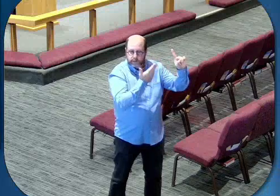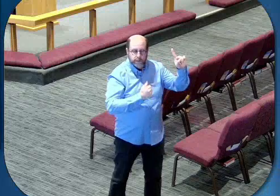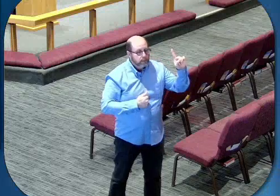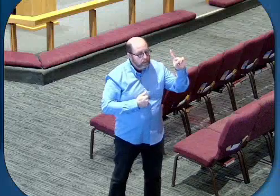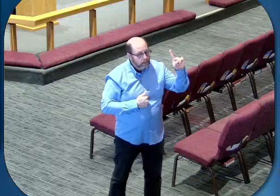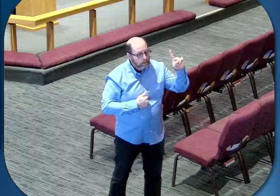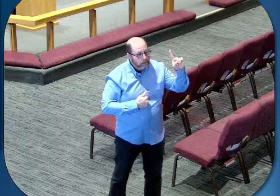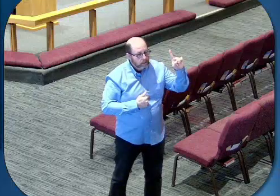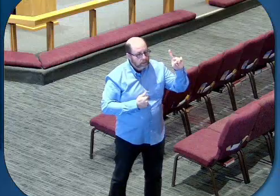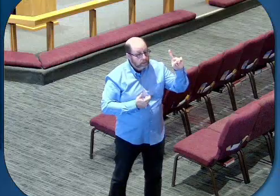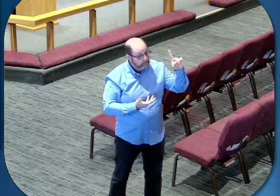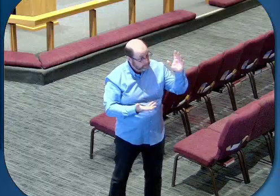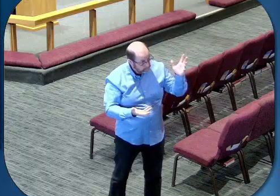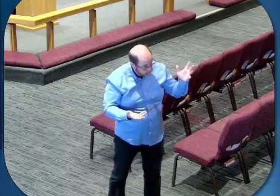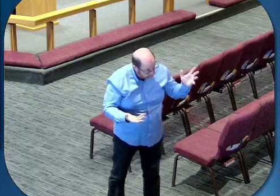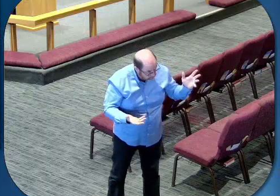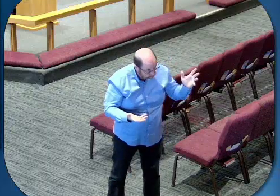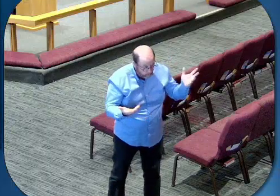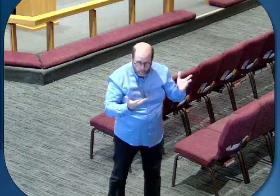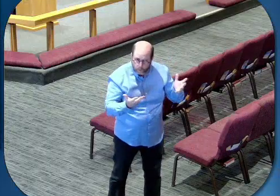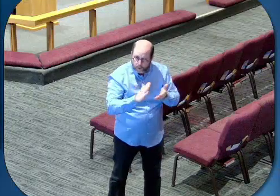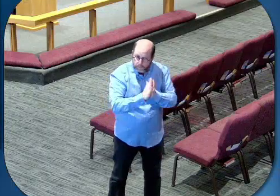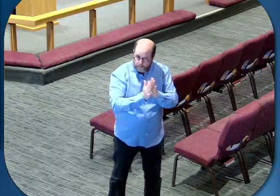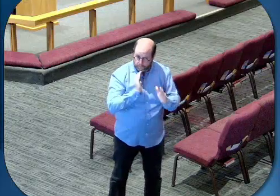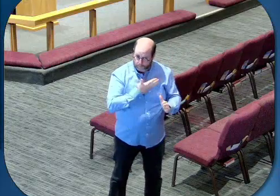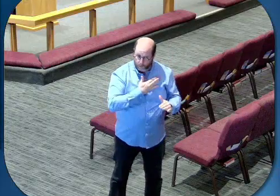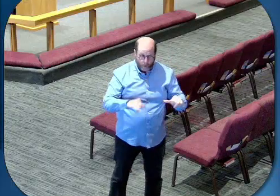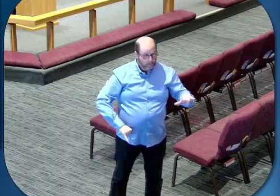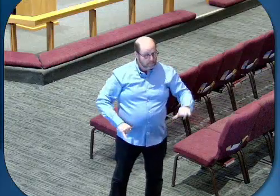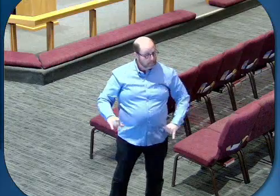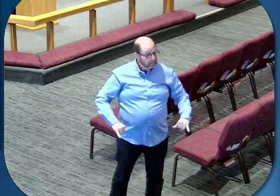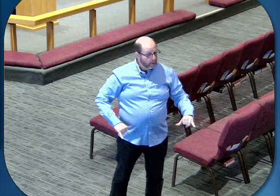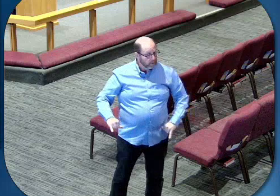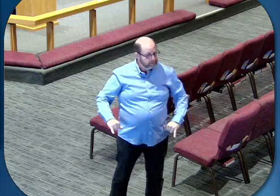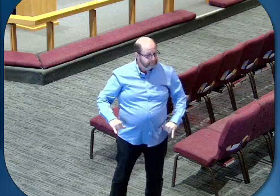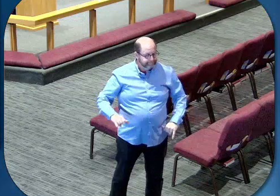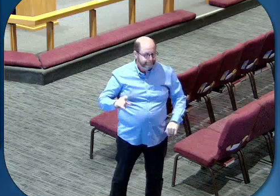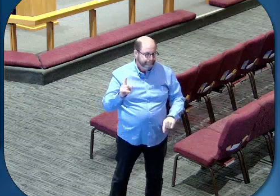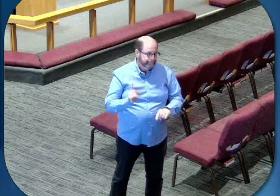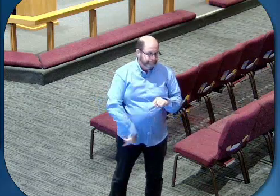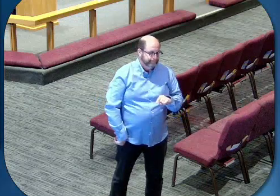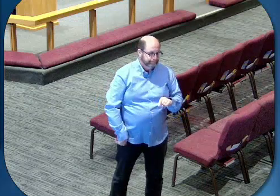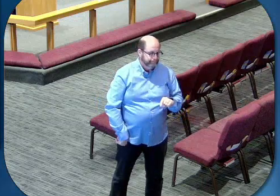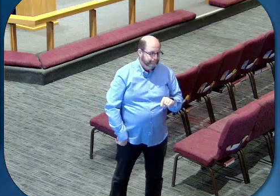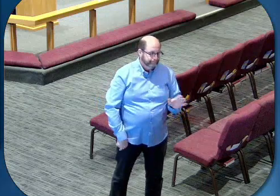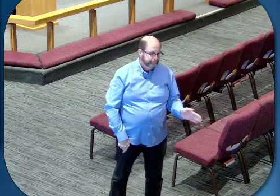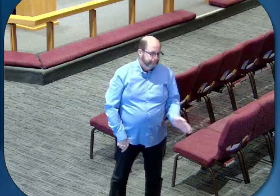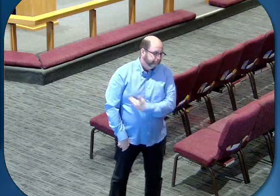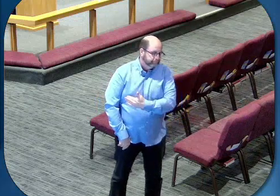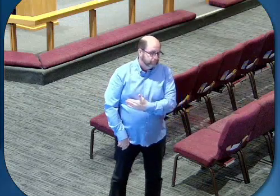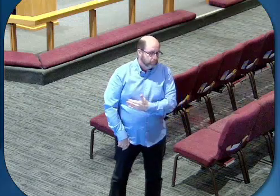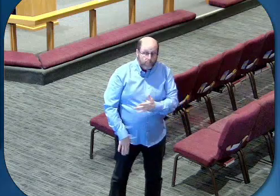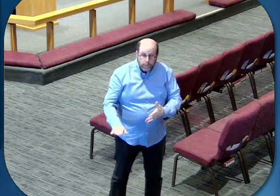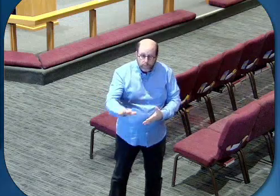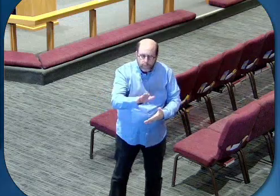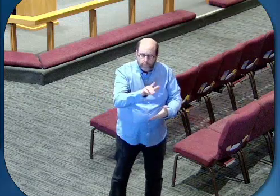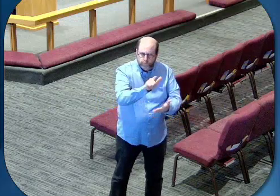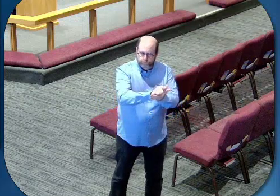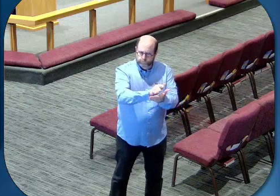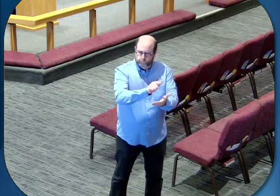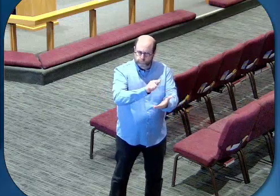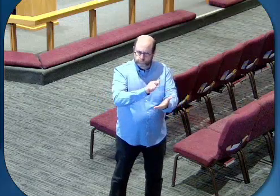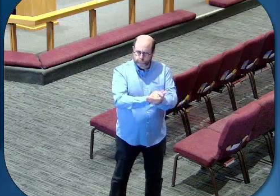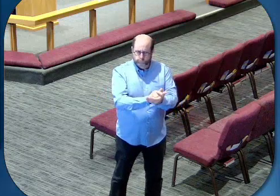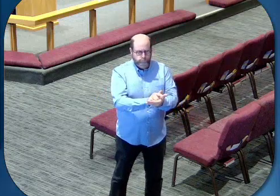what becomes of our boasting? It is excluded. By what kind of law? By